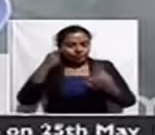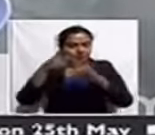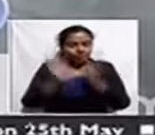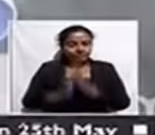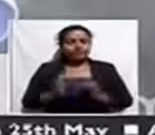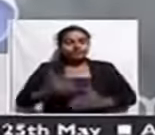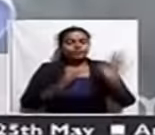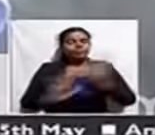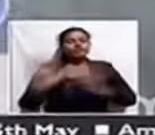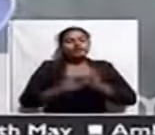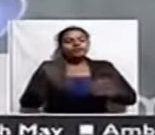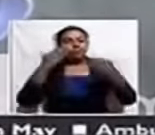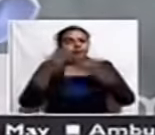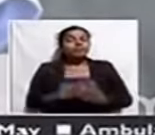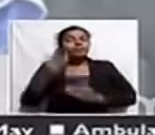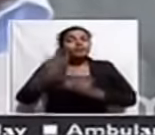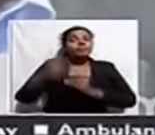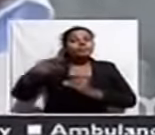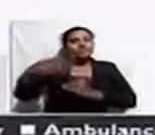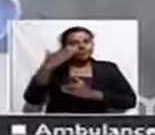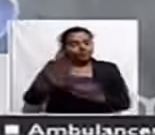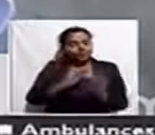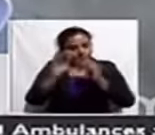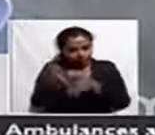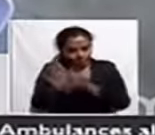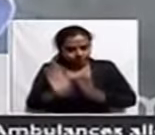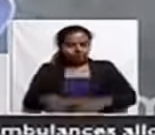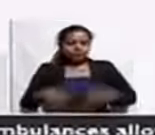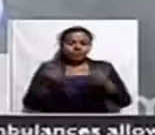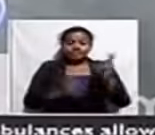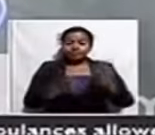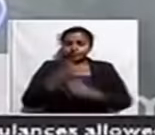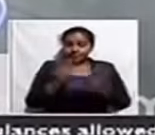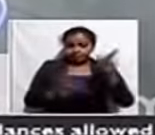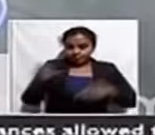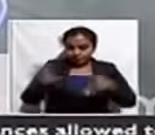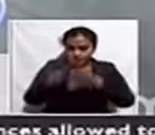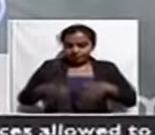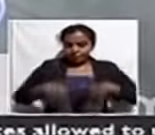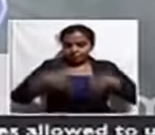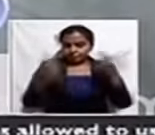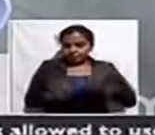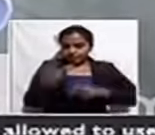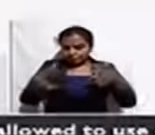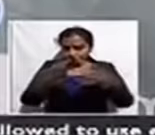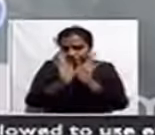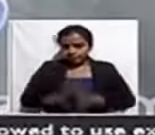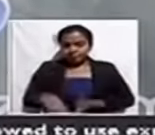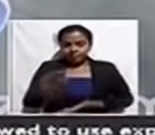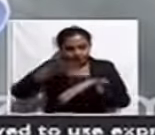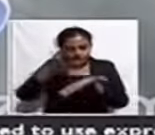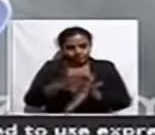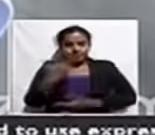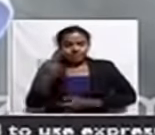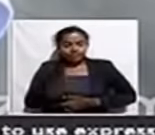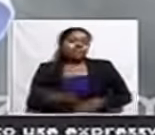upcoming days. As a representative of the government and the medical officials, can you confirm that there will be a lockdown?